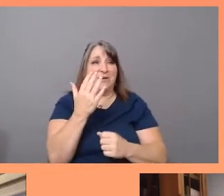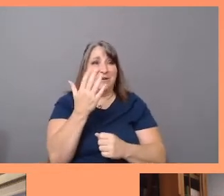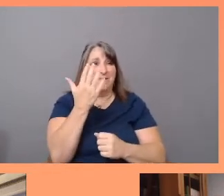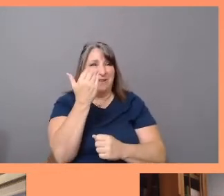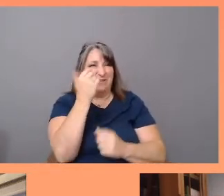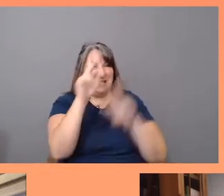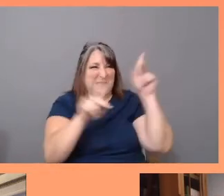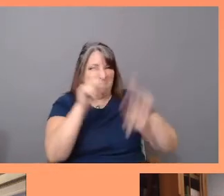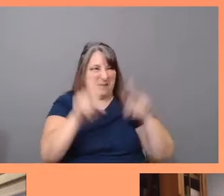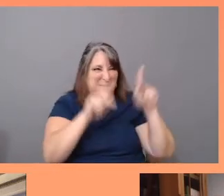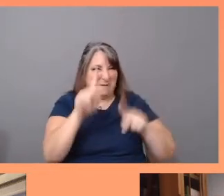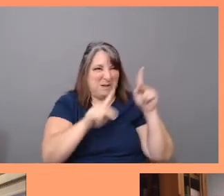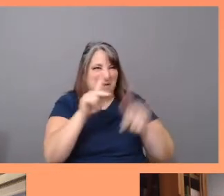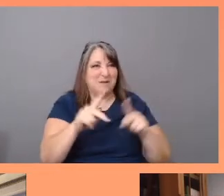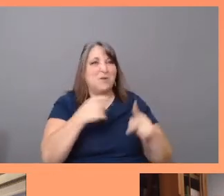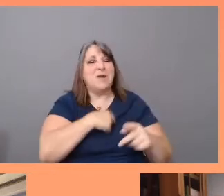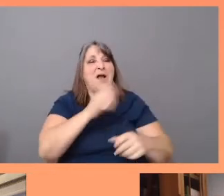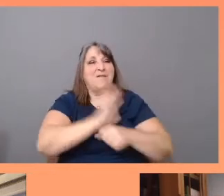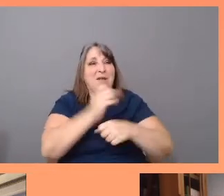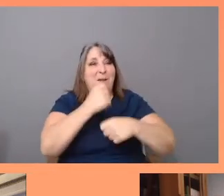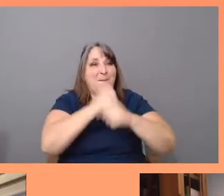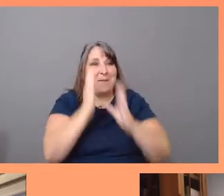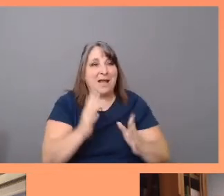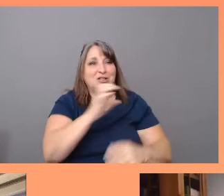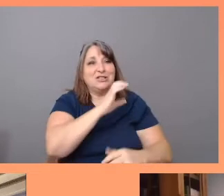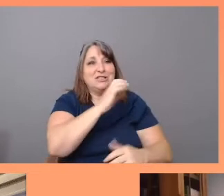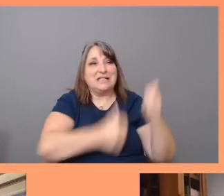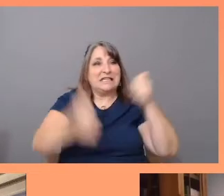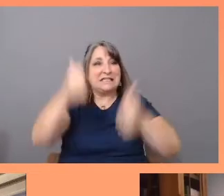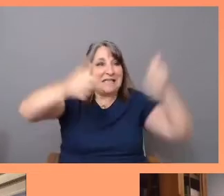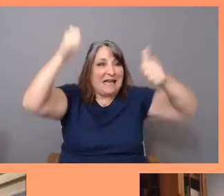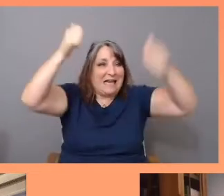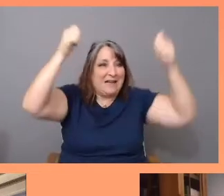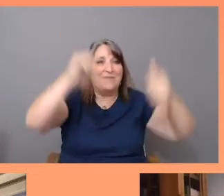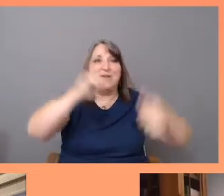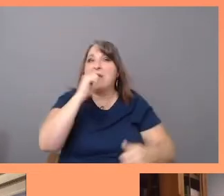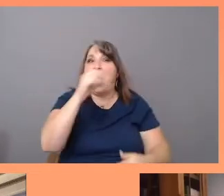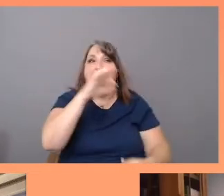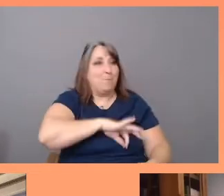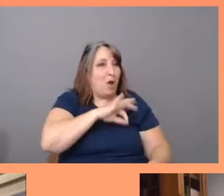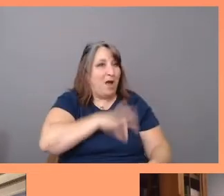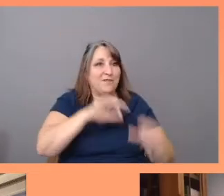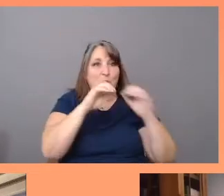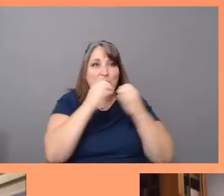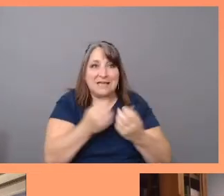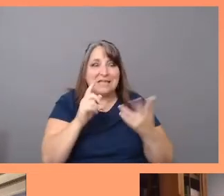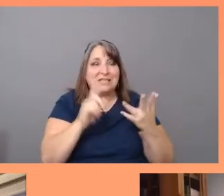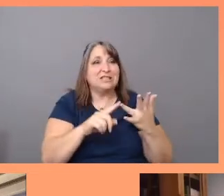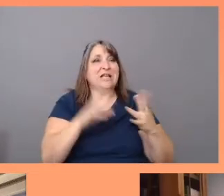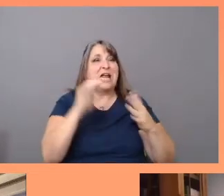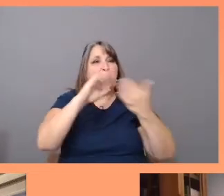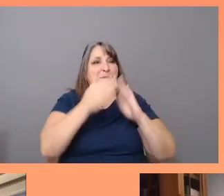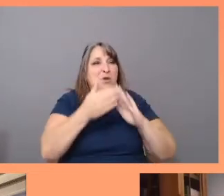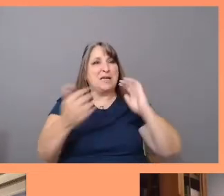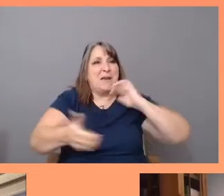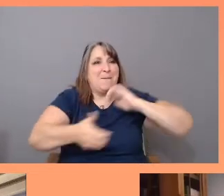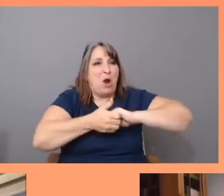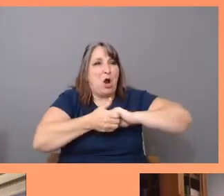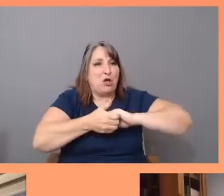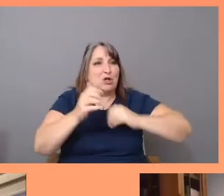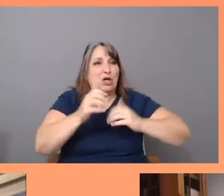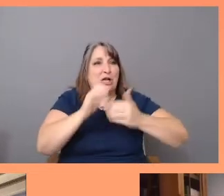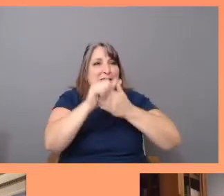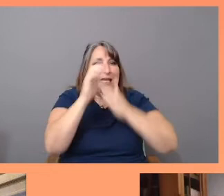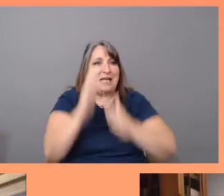of filmmakers, executives, nonprofit organizations, and community partner leaders. As